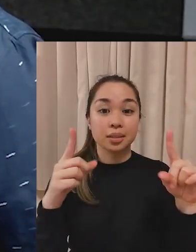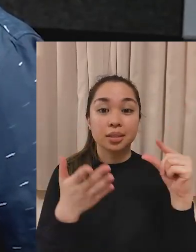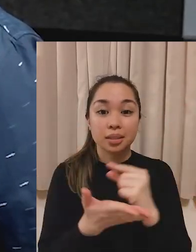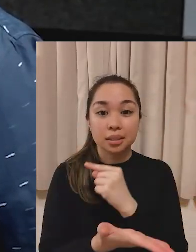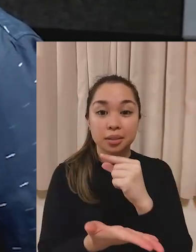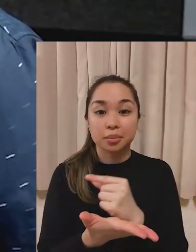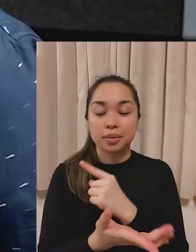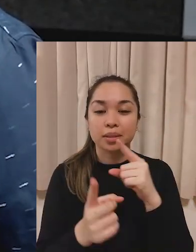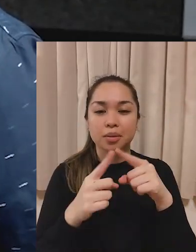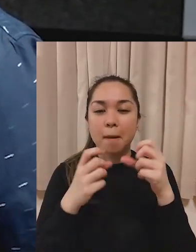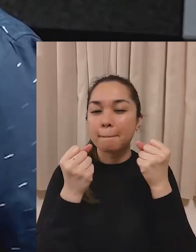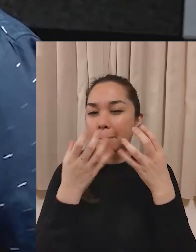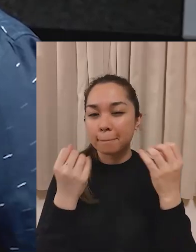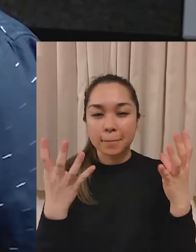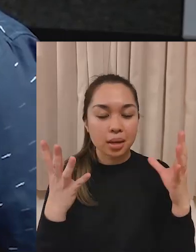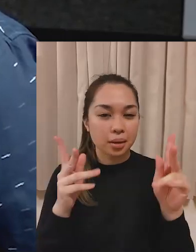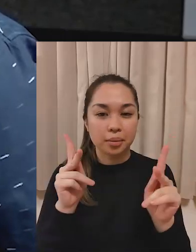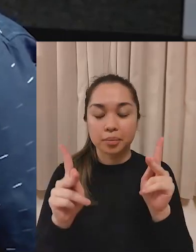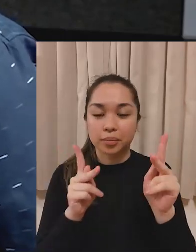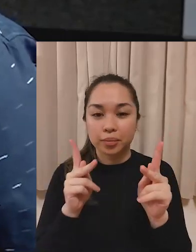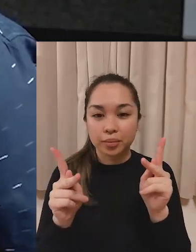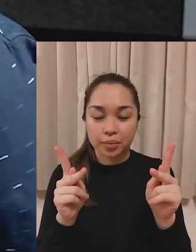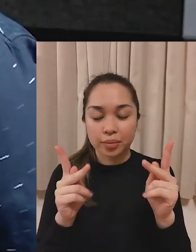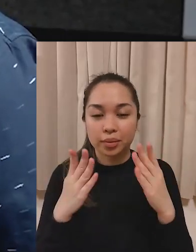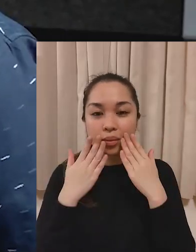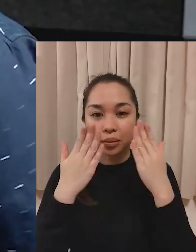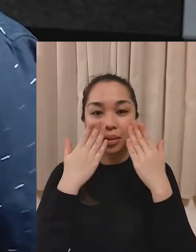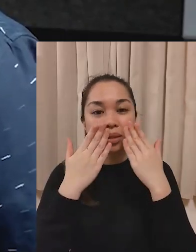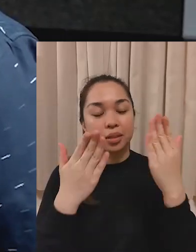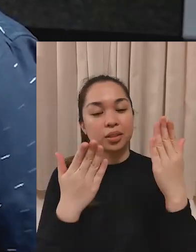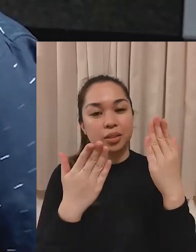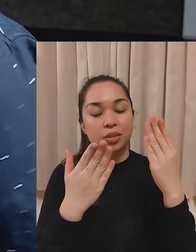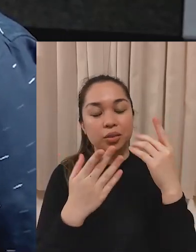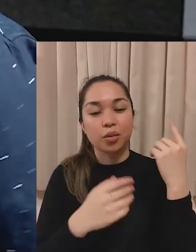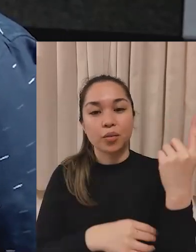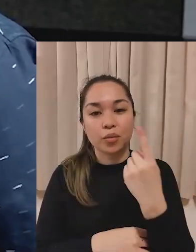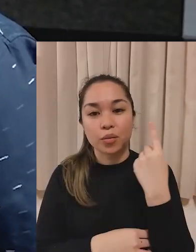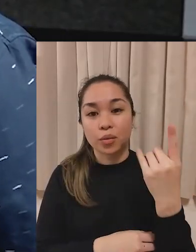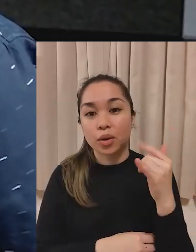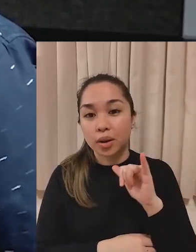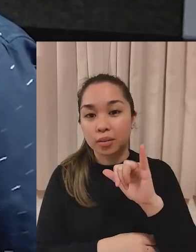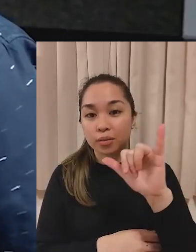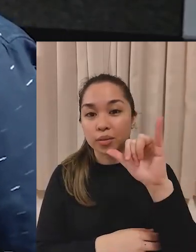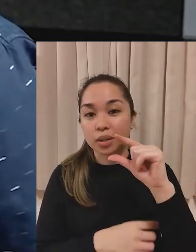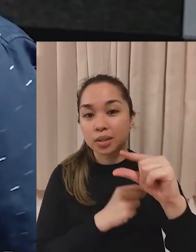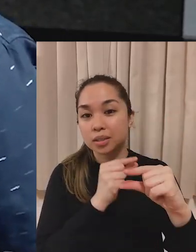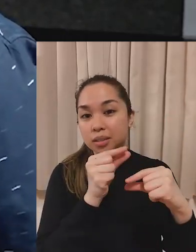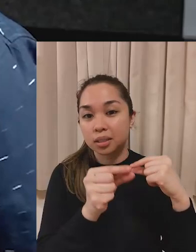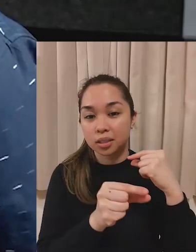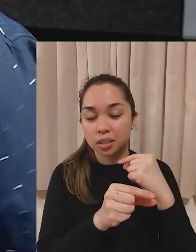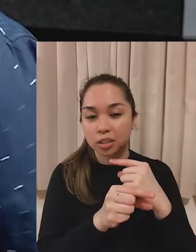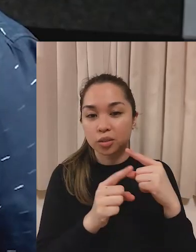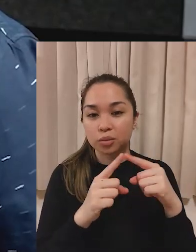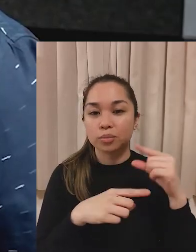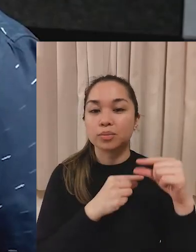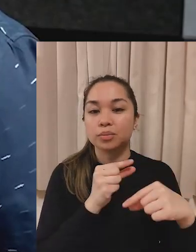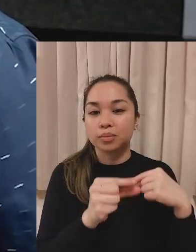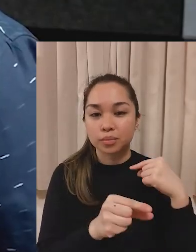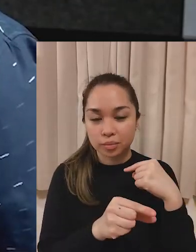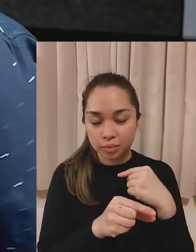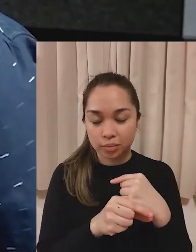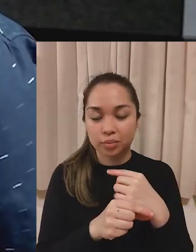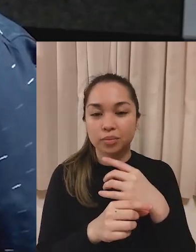more. We will give thanks to you forever, Lord, from generation to generation. We will recount